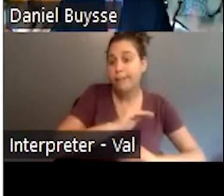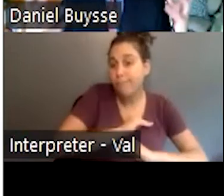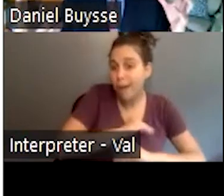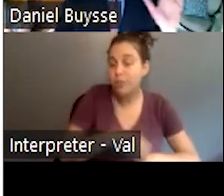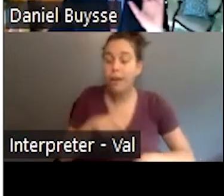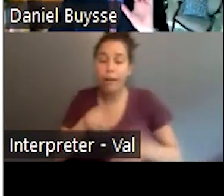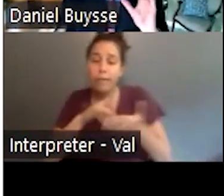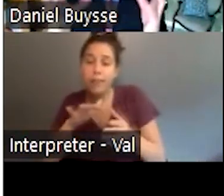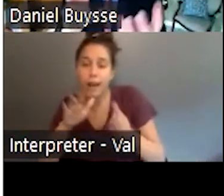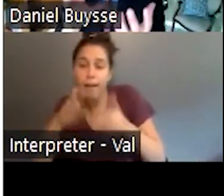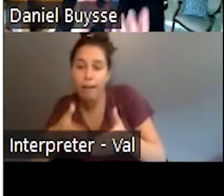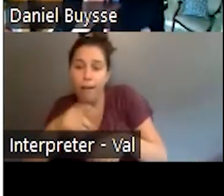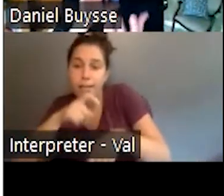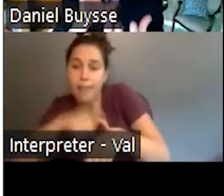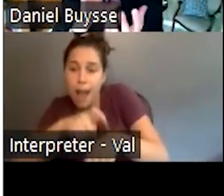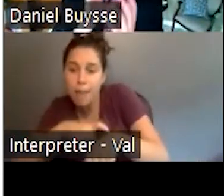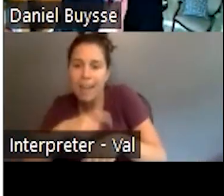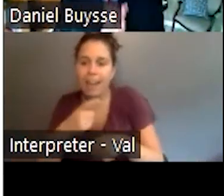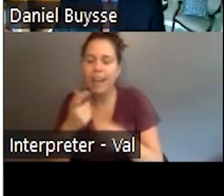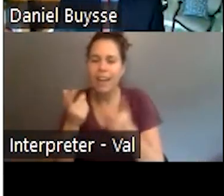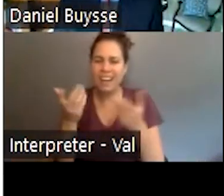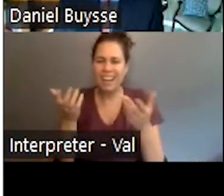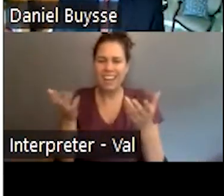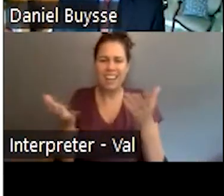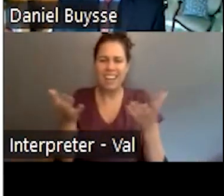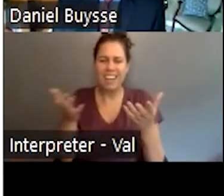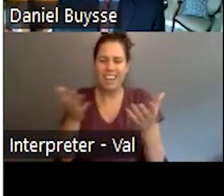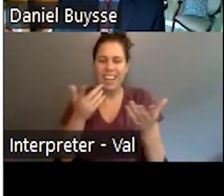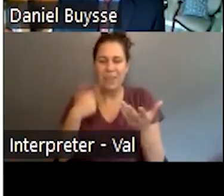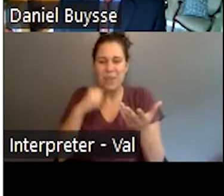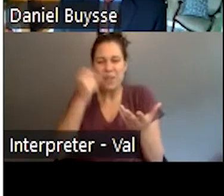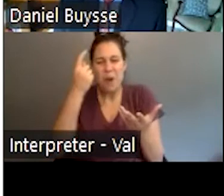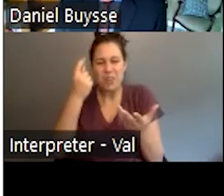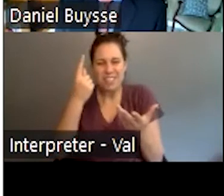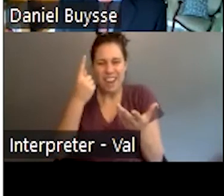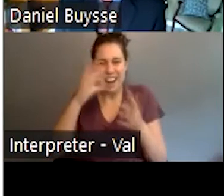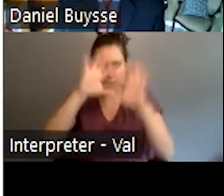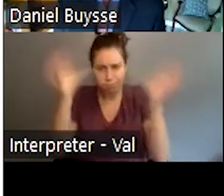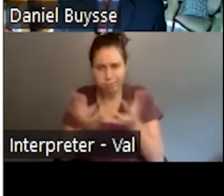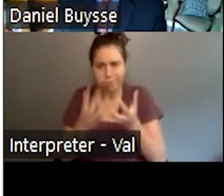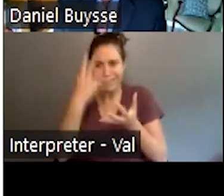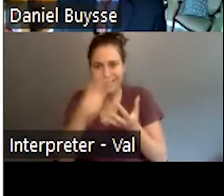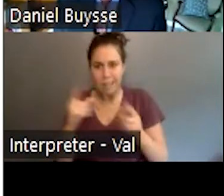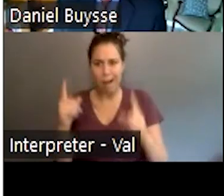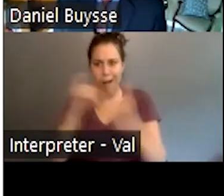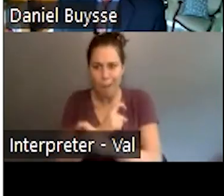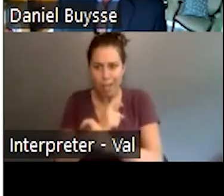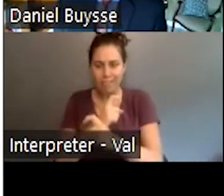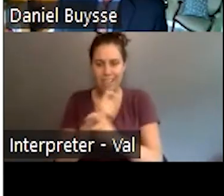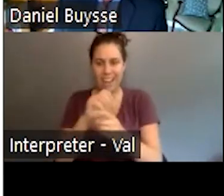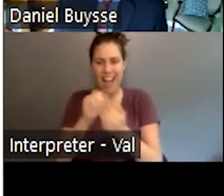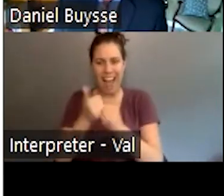never going to understand how the complex pattern of sleep contributes to health outcomes.